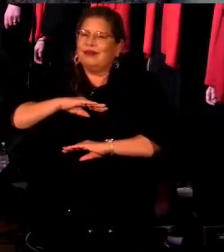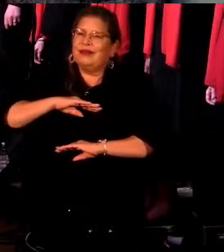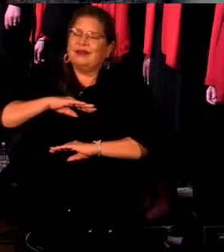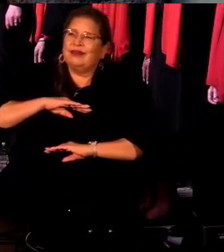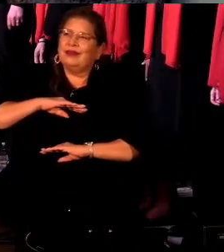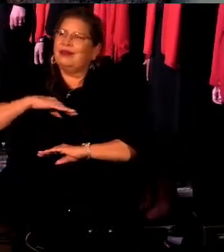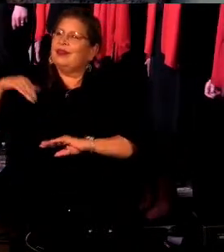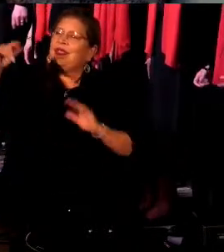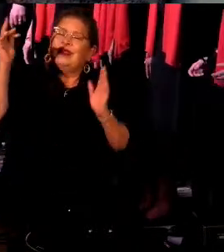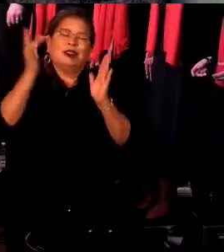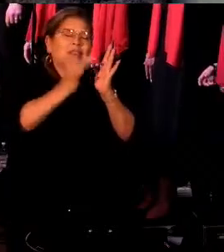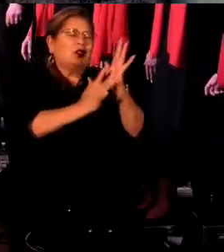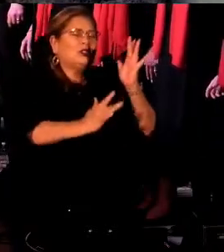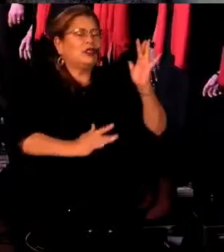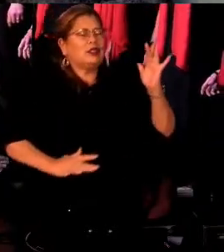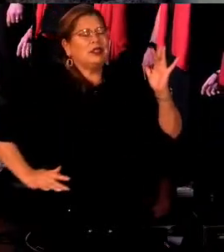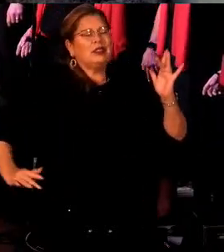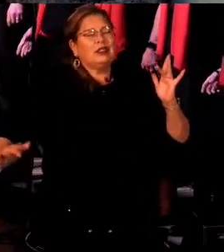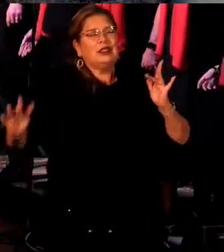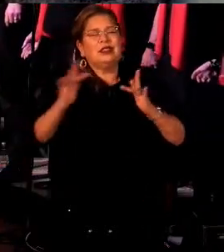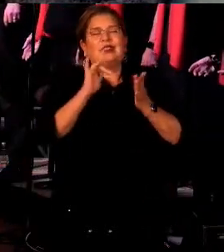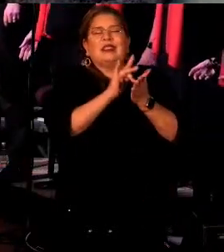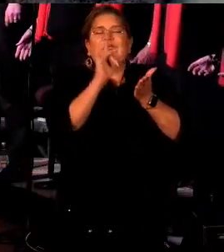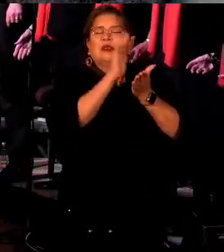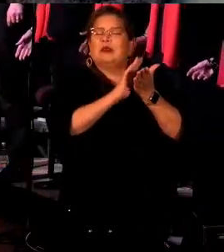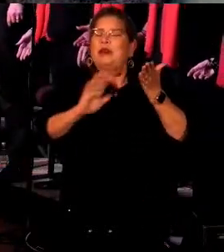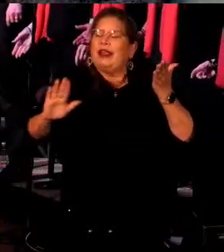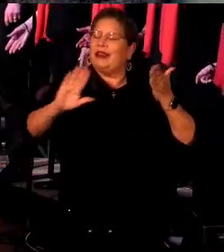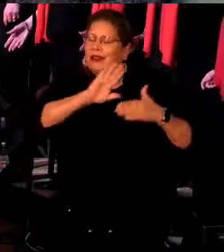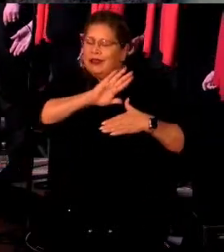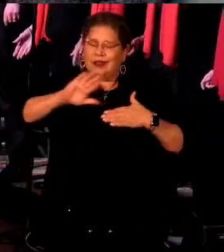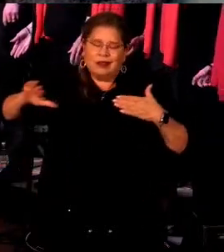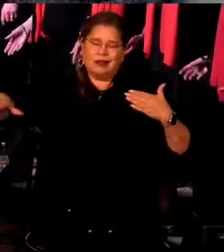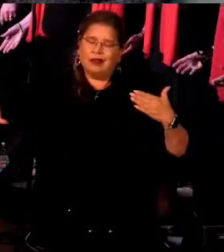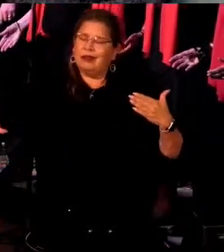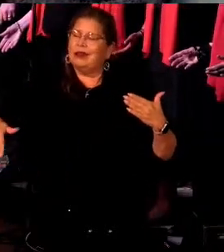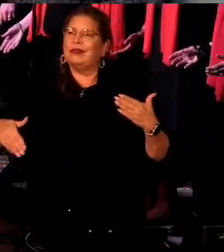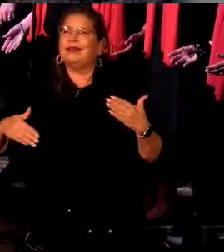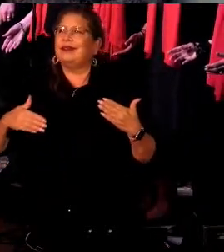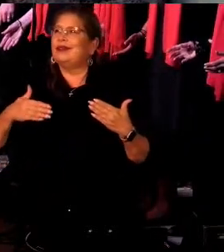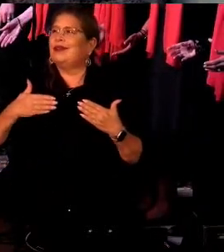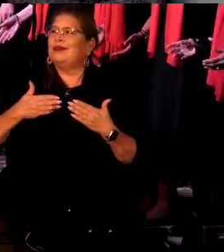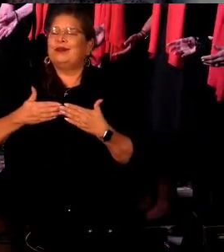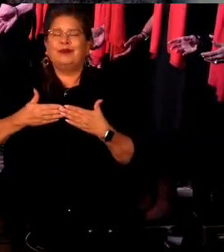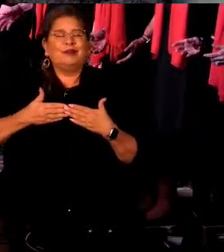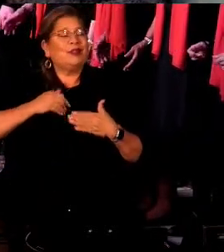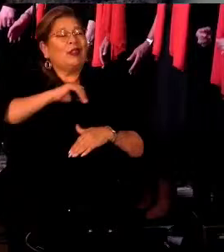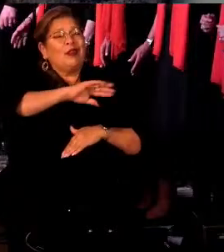Jesus made it all.